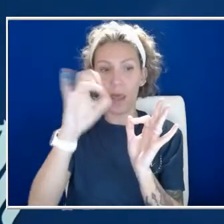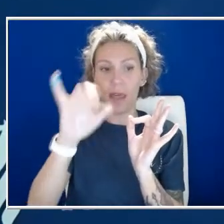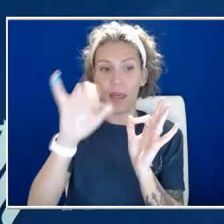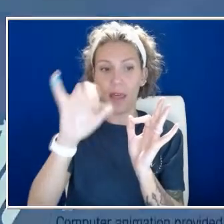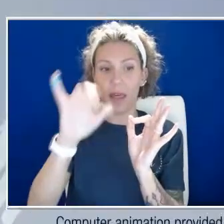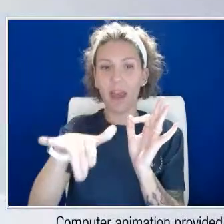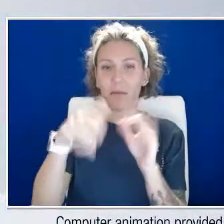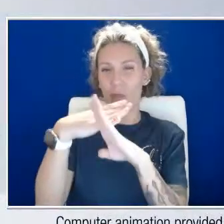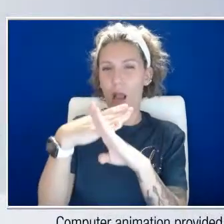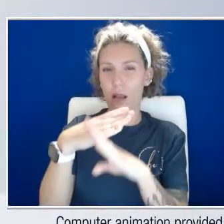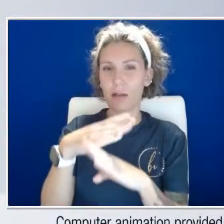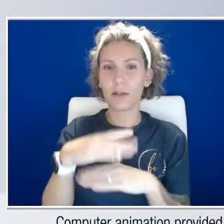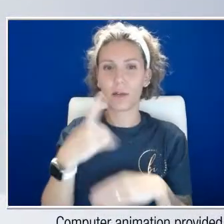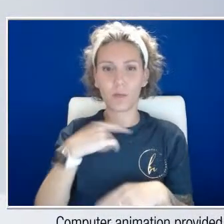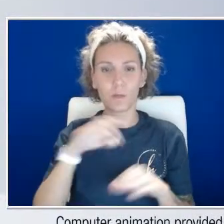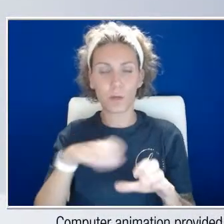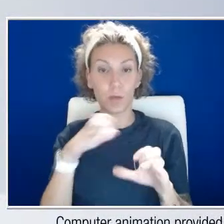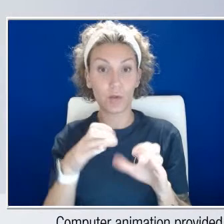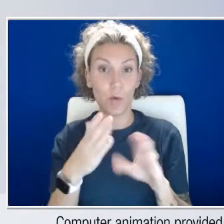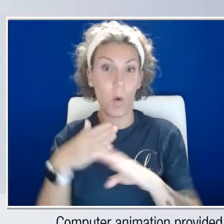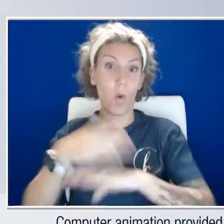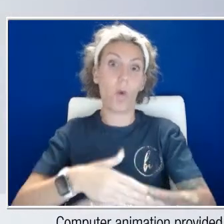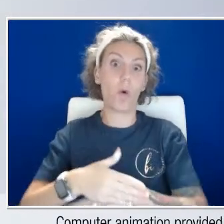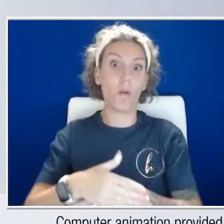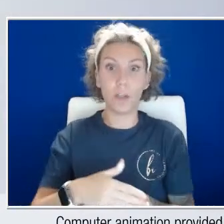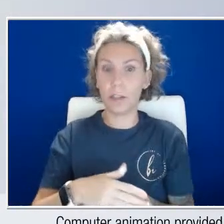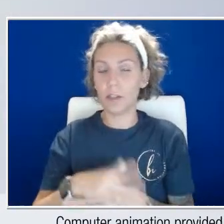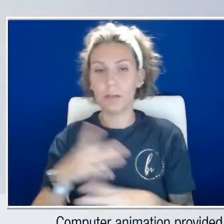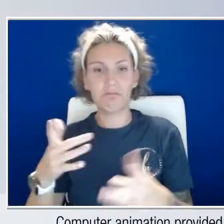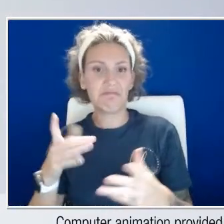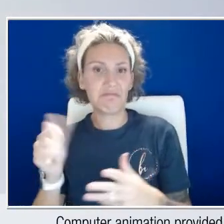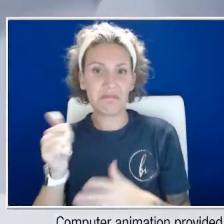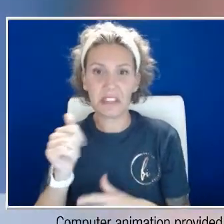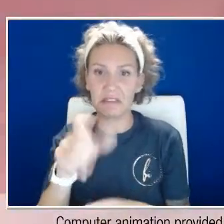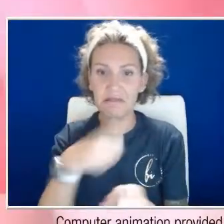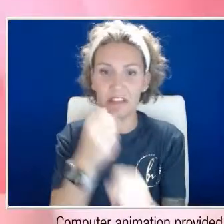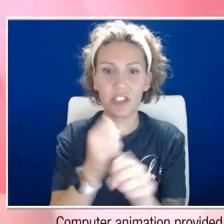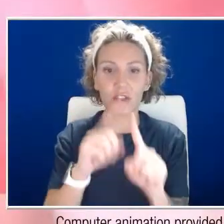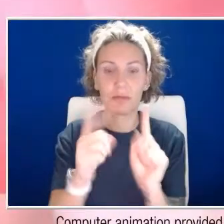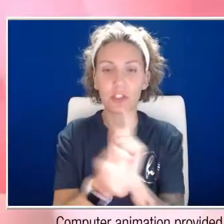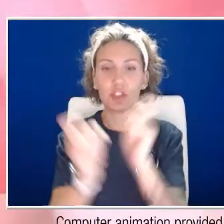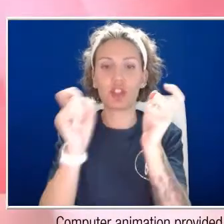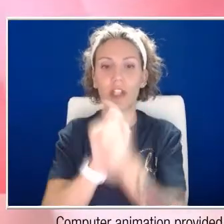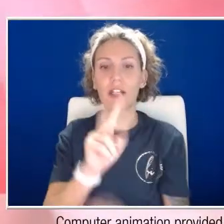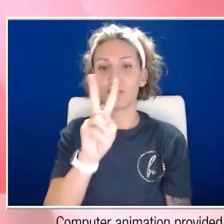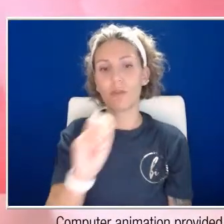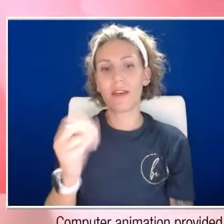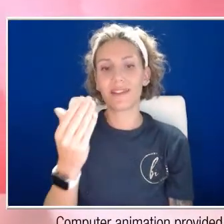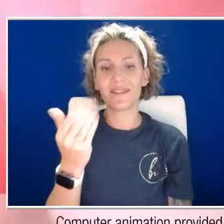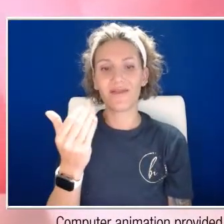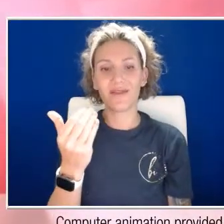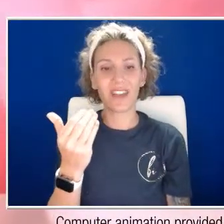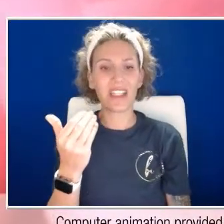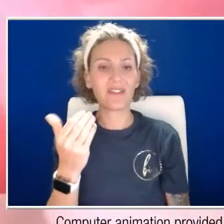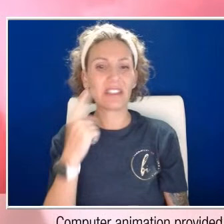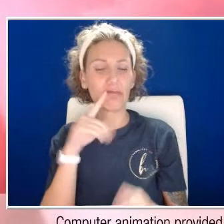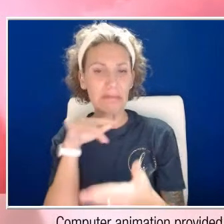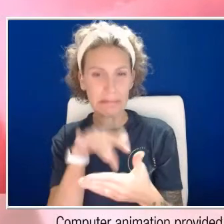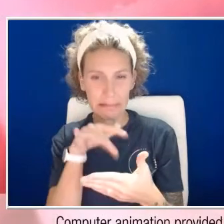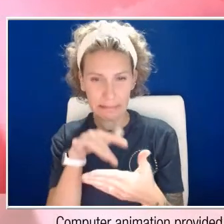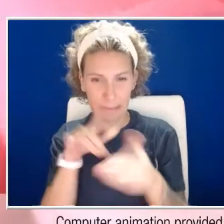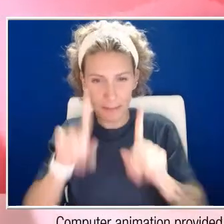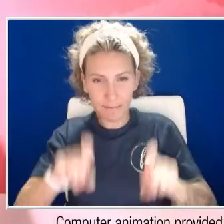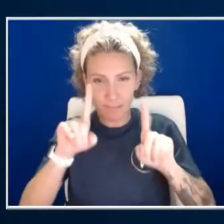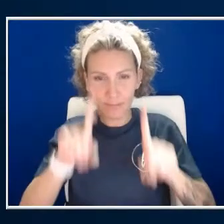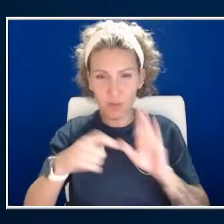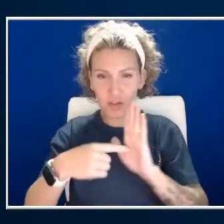over a decade, but it really changed the face of stroke management in 2015 when a trial out of New Zealand showed that if you do this and you do it